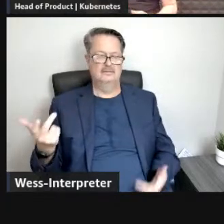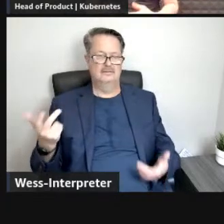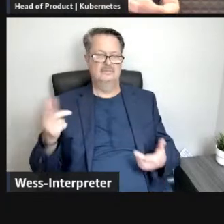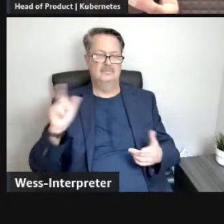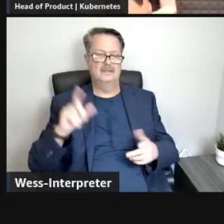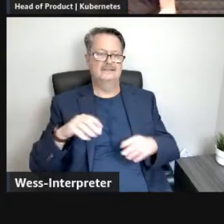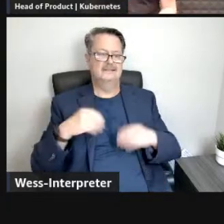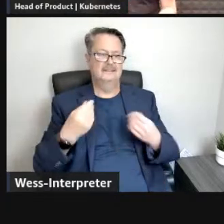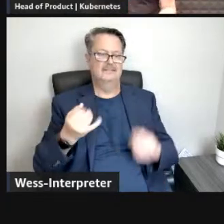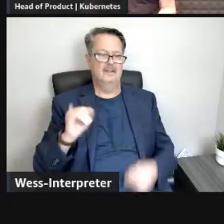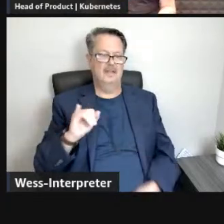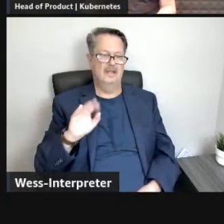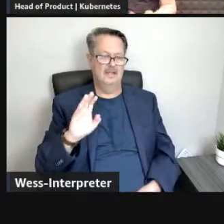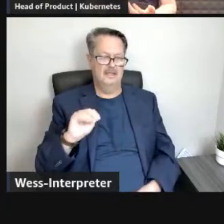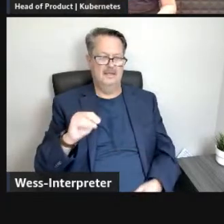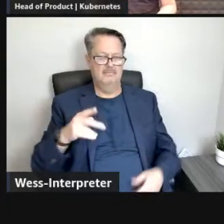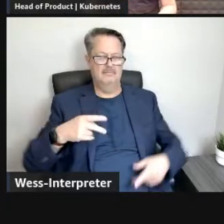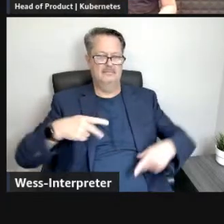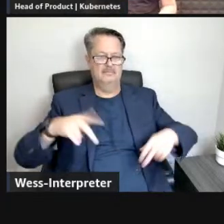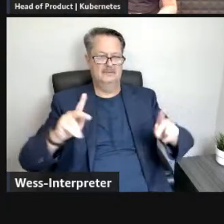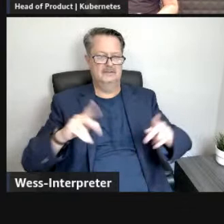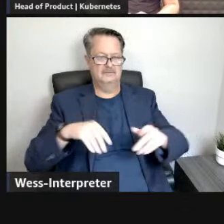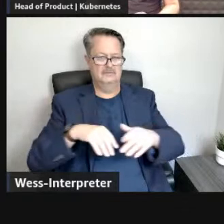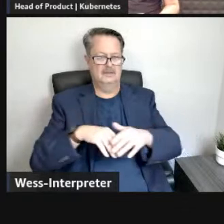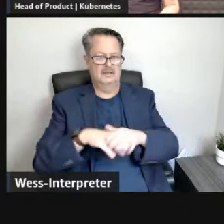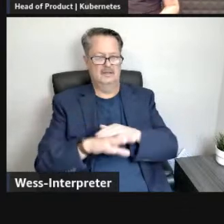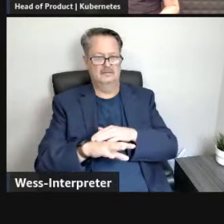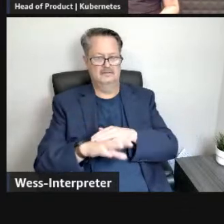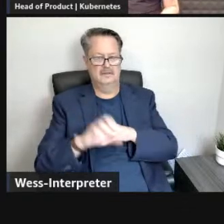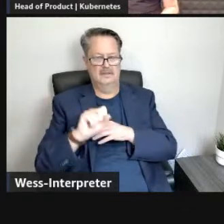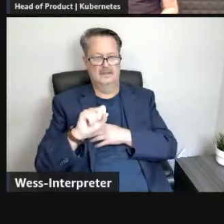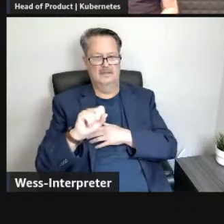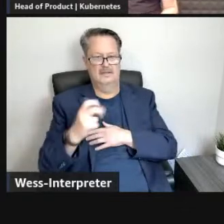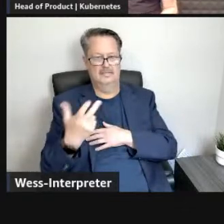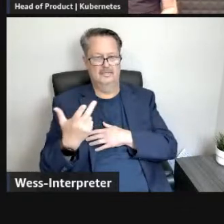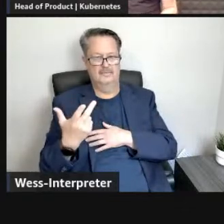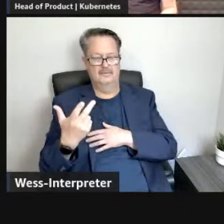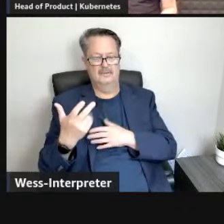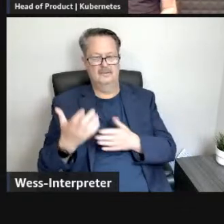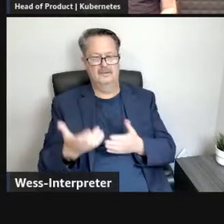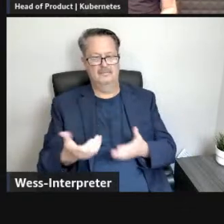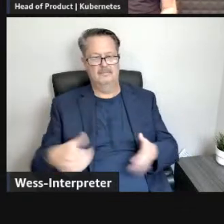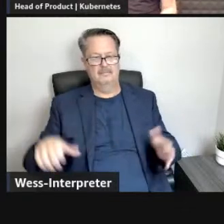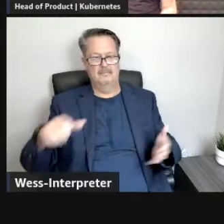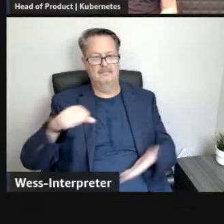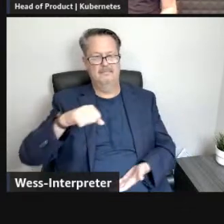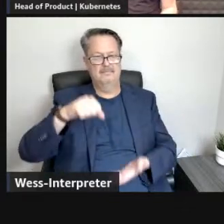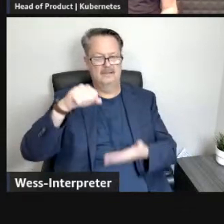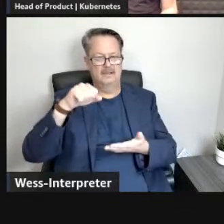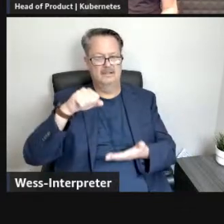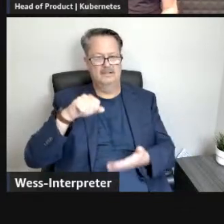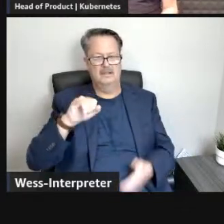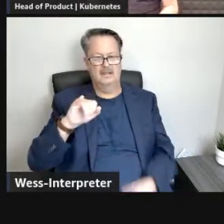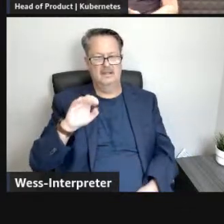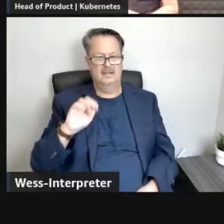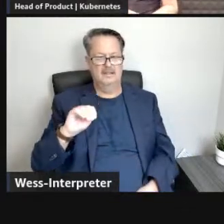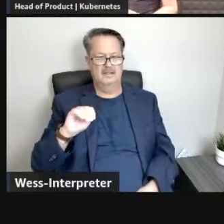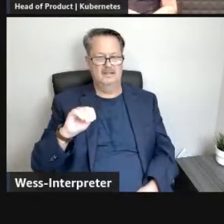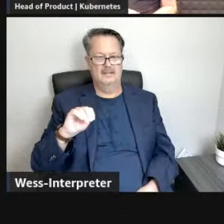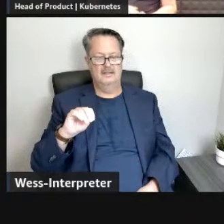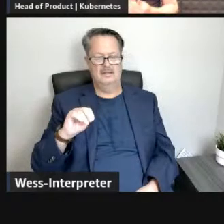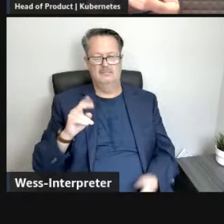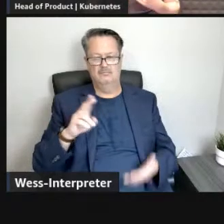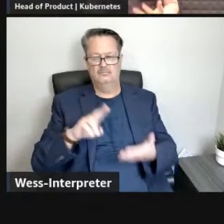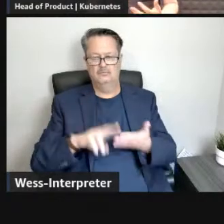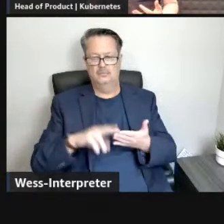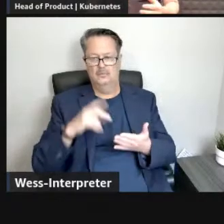so that it can access that S3 bucket securely. And so there's a feature today called IAM roles for service accounts. And what